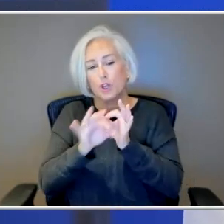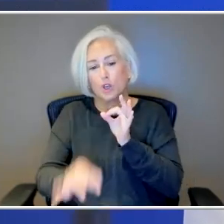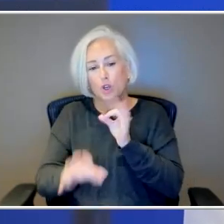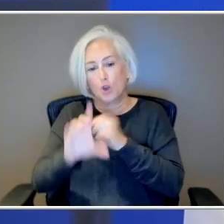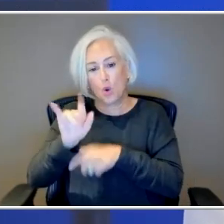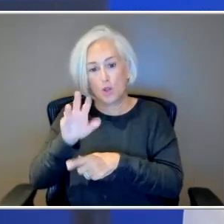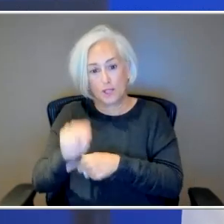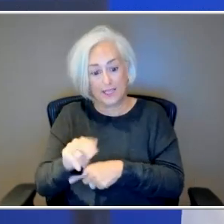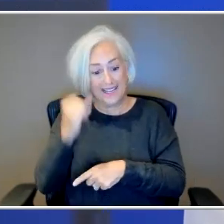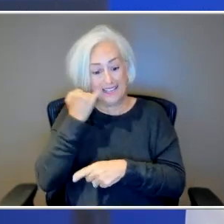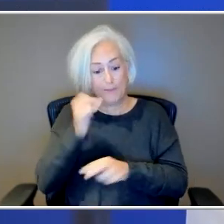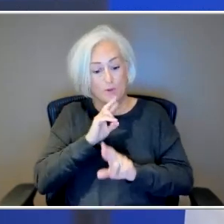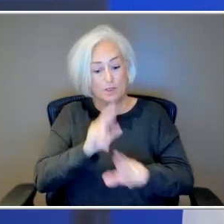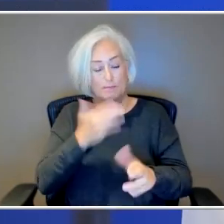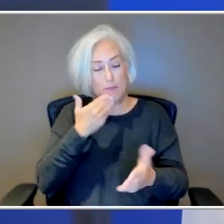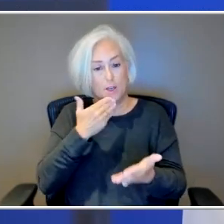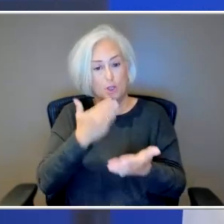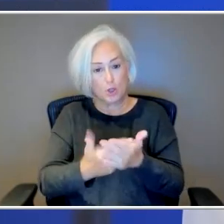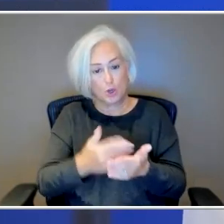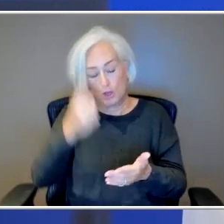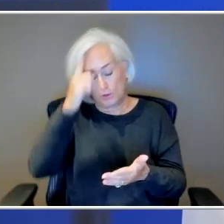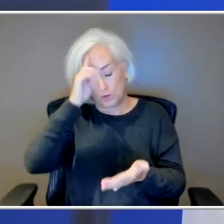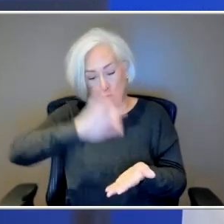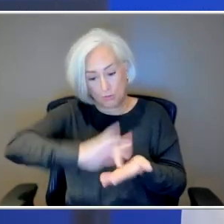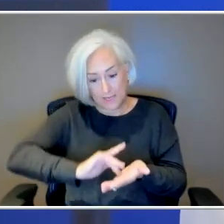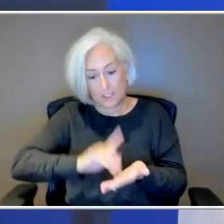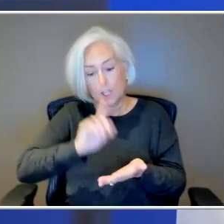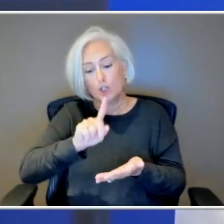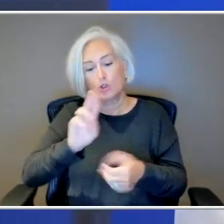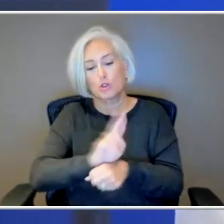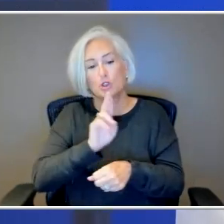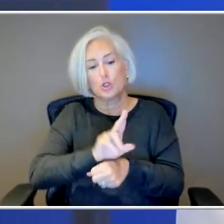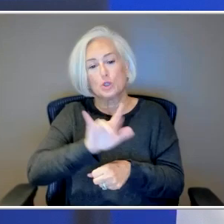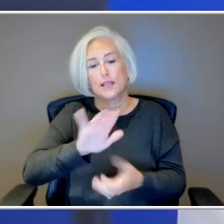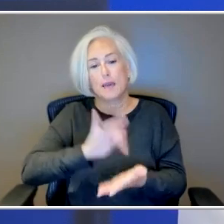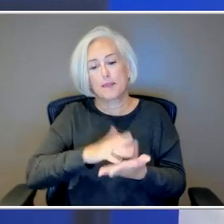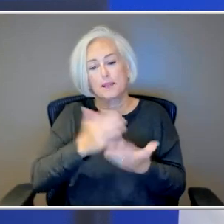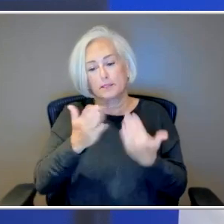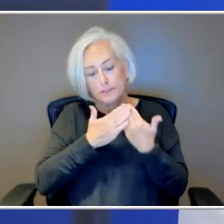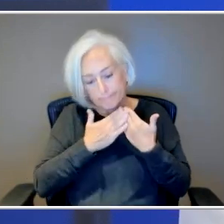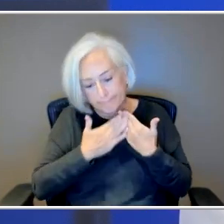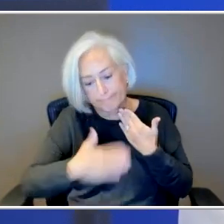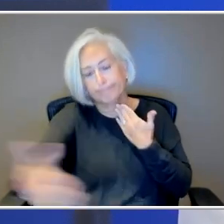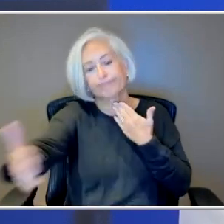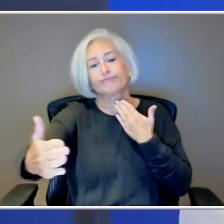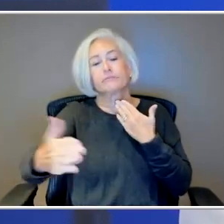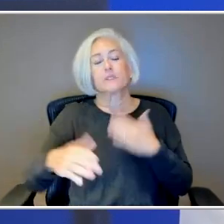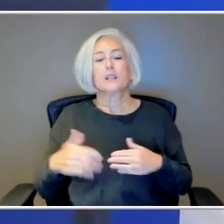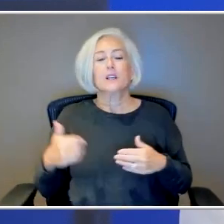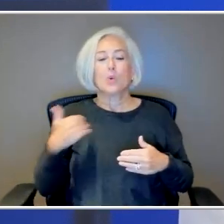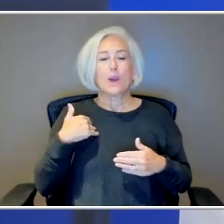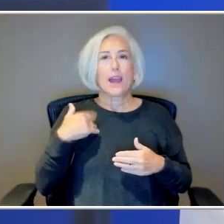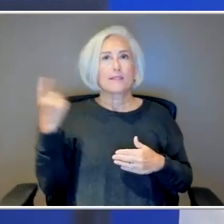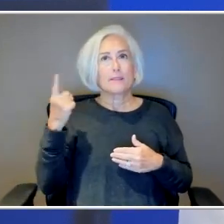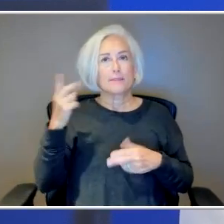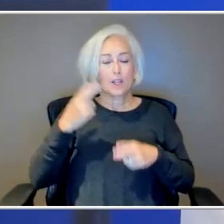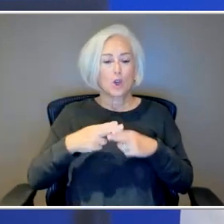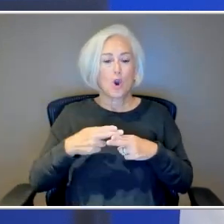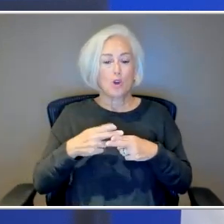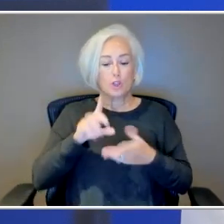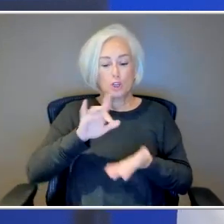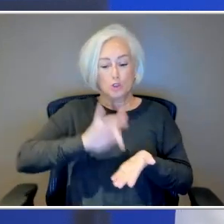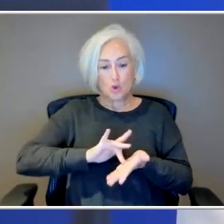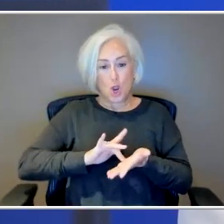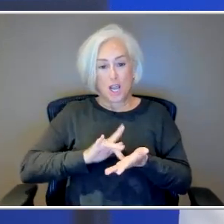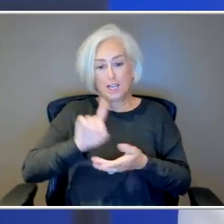you stay on the medication indefinitely as long as the medication works. There is something called drug holidays. So sometimes we can, if patients are in